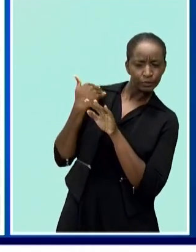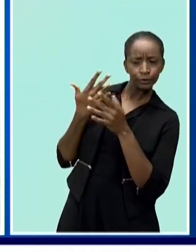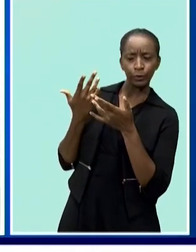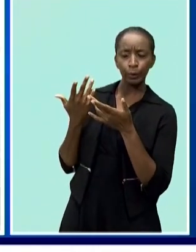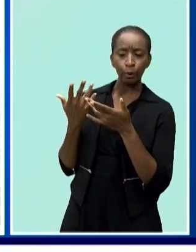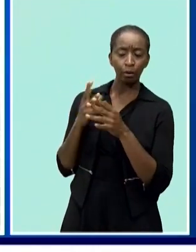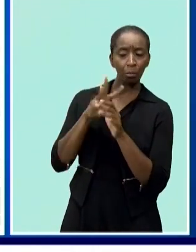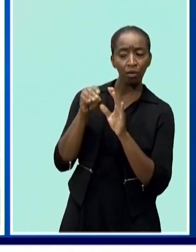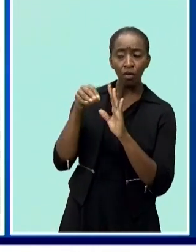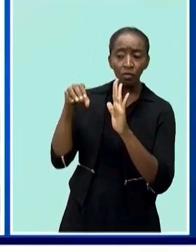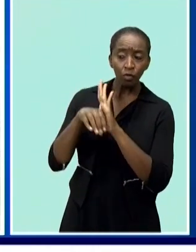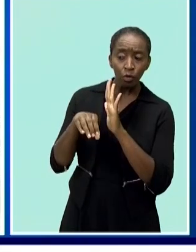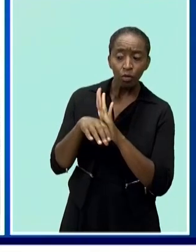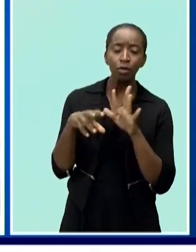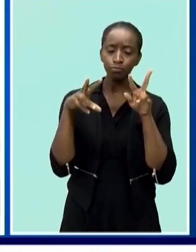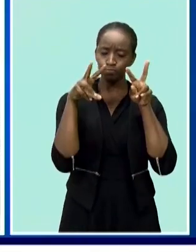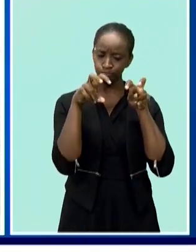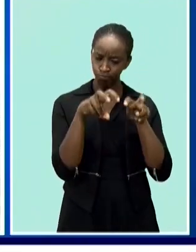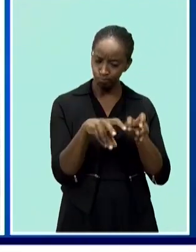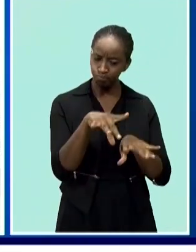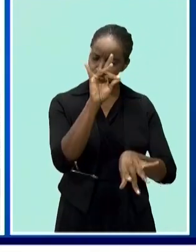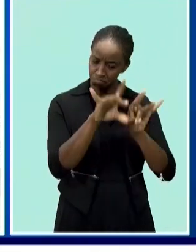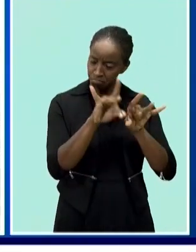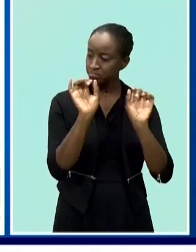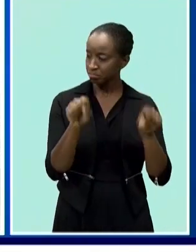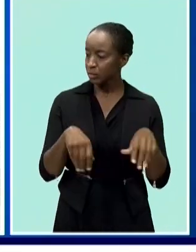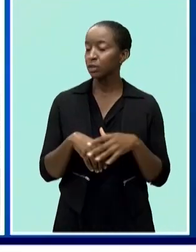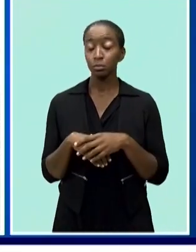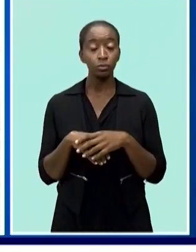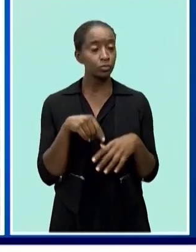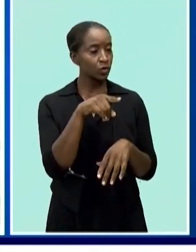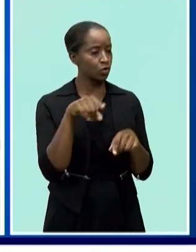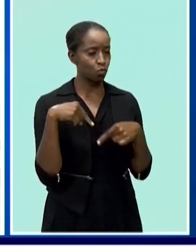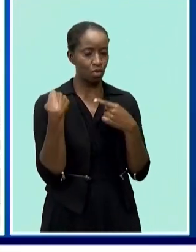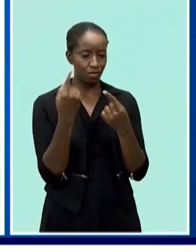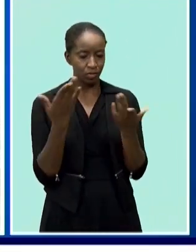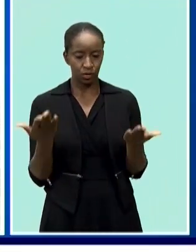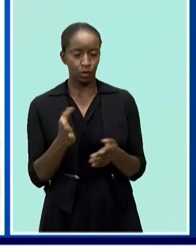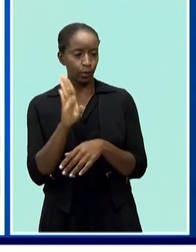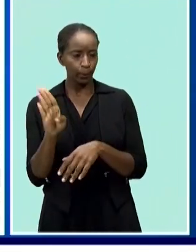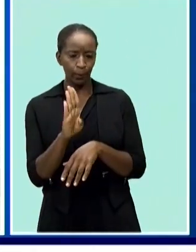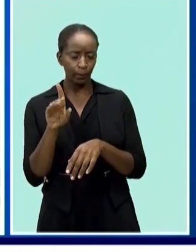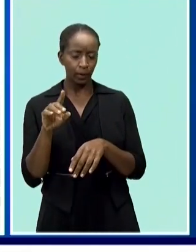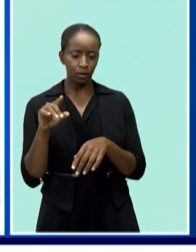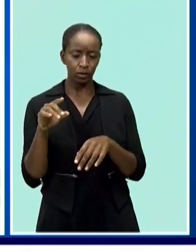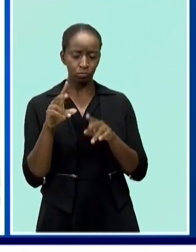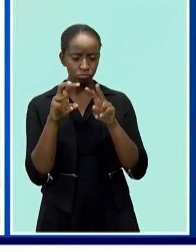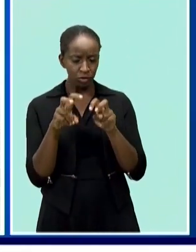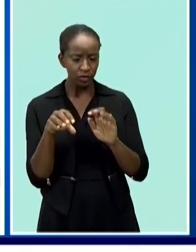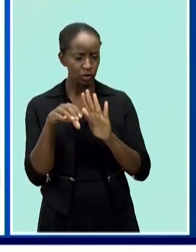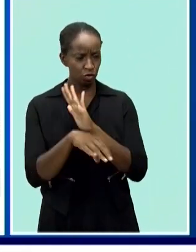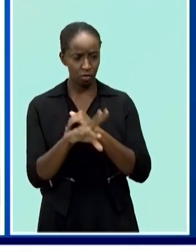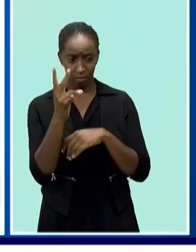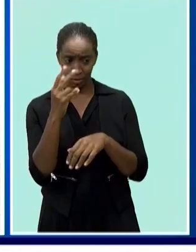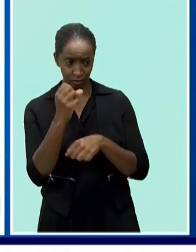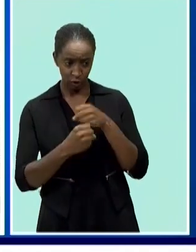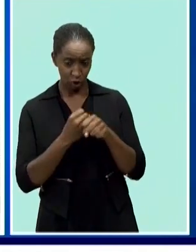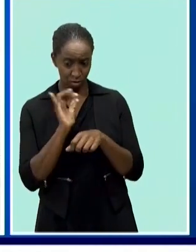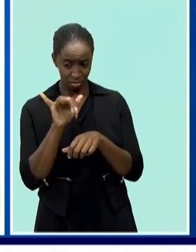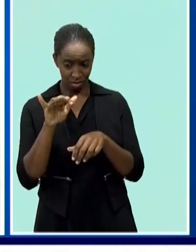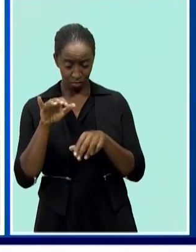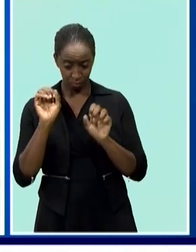with. So as a criminologist of just over 17 years in Barbados, do you think something like that can work in Barbados? Oh, I believe so. I mean,